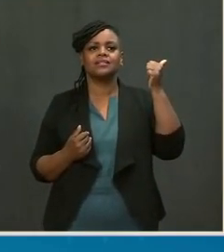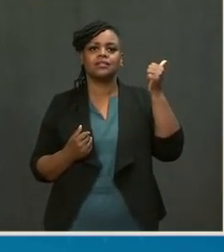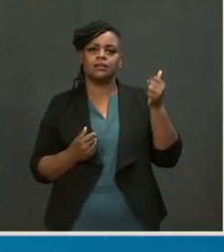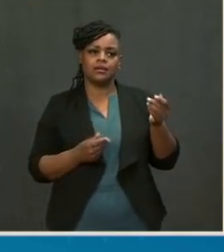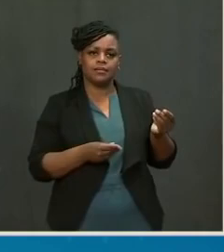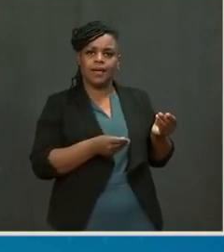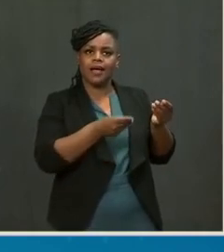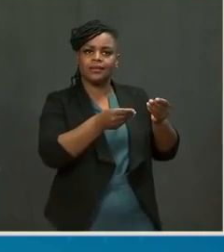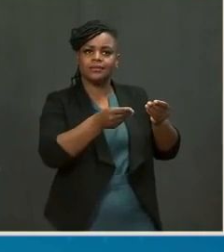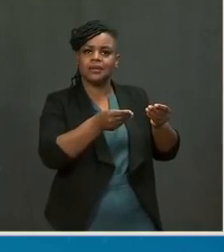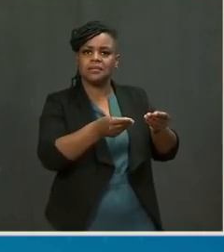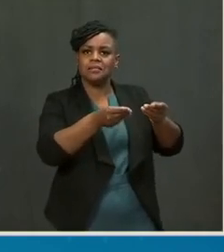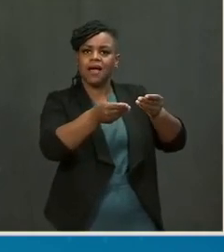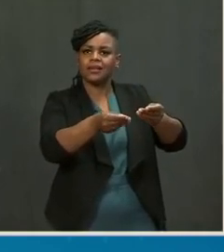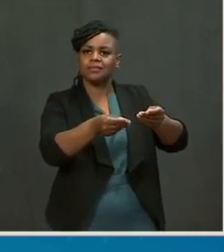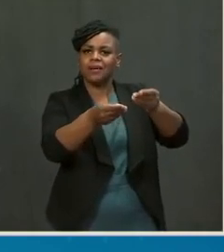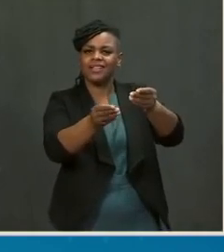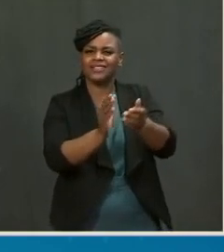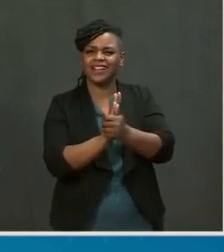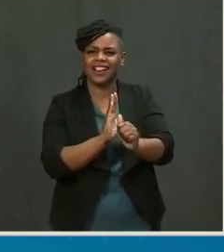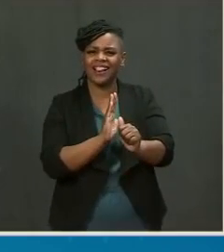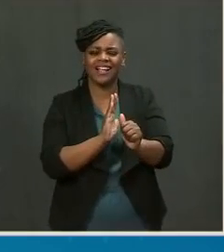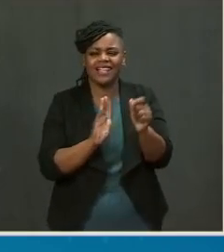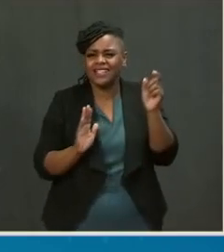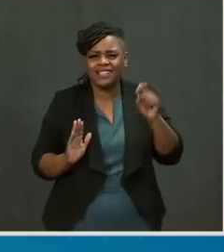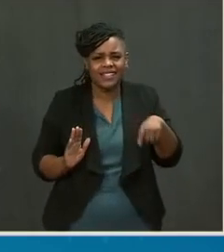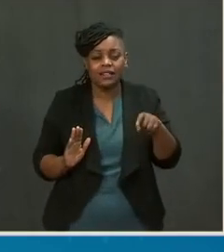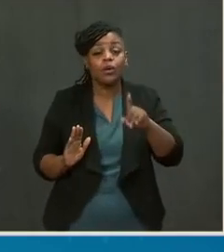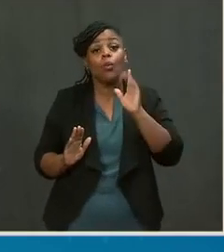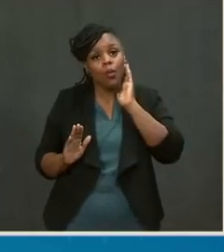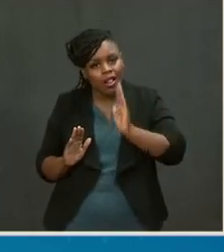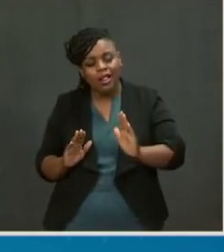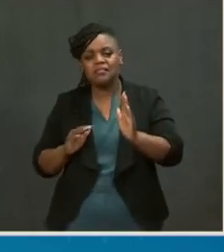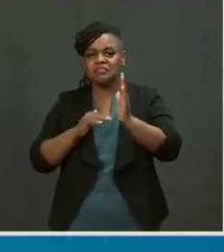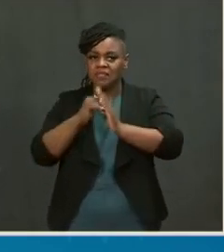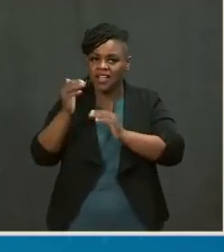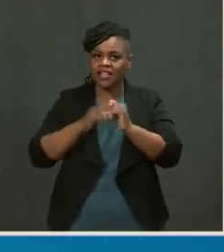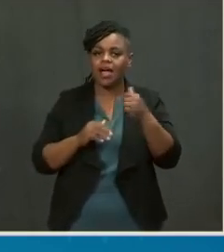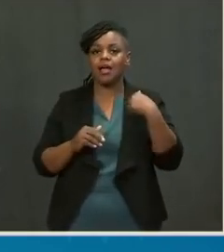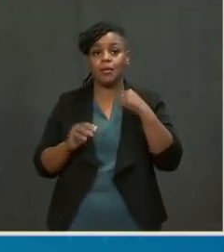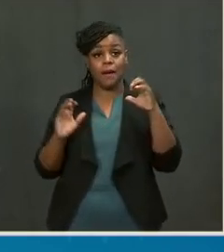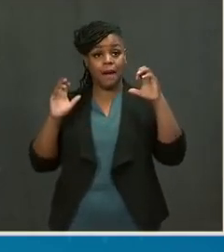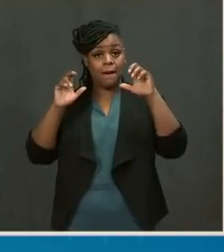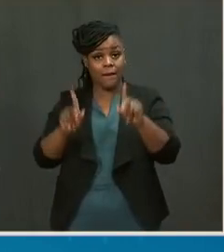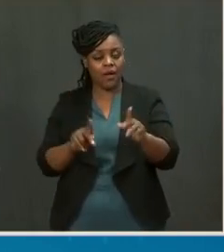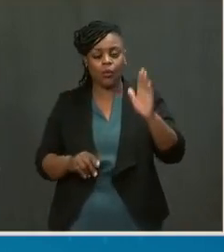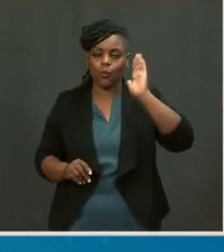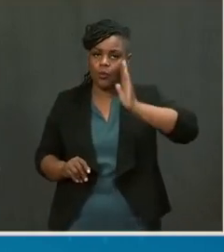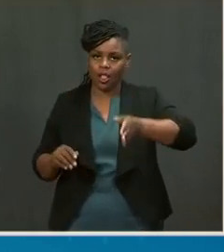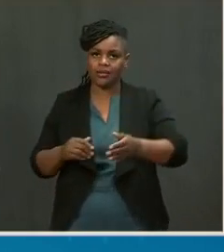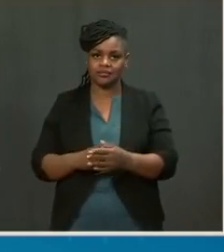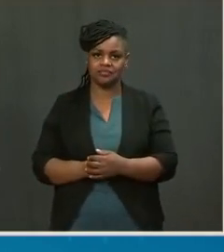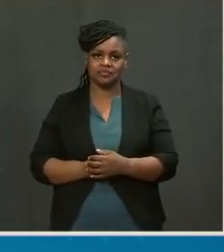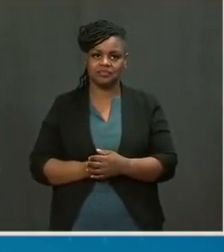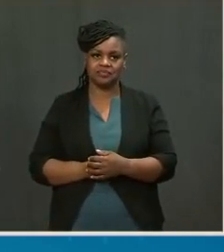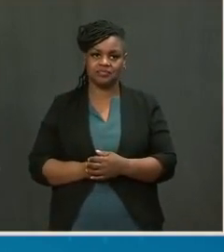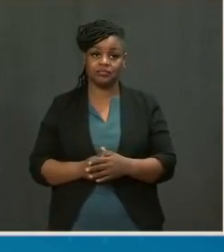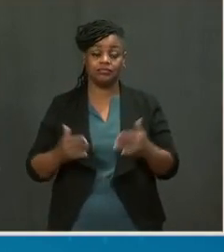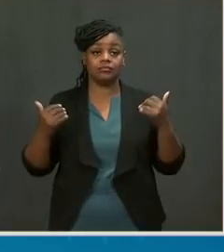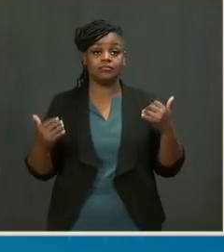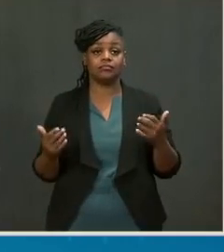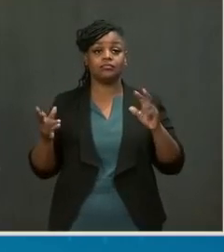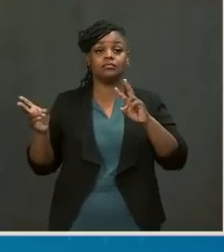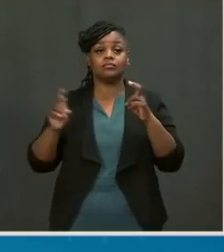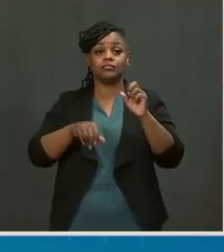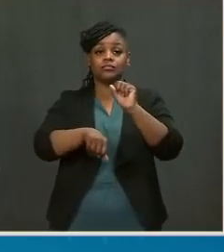that are necessary to do the jobs that will build us back up. And I'll tell you, when I think about this issue of job training